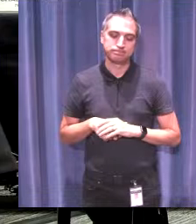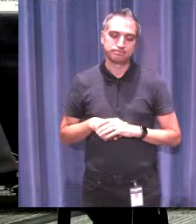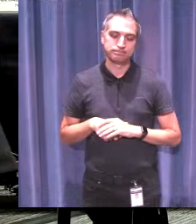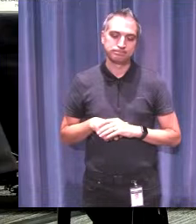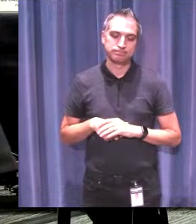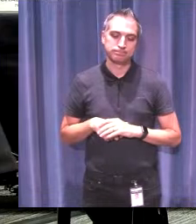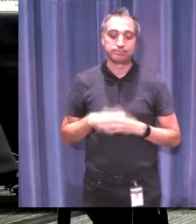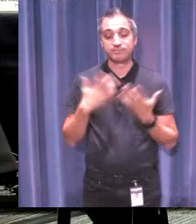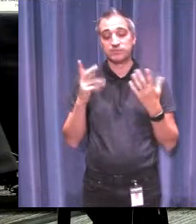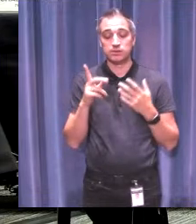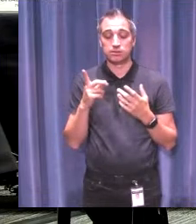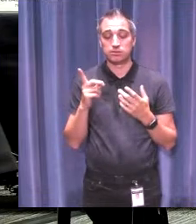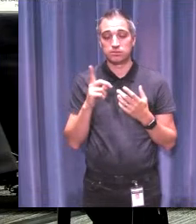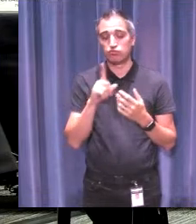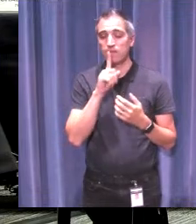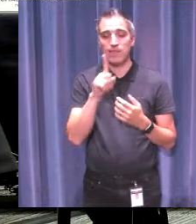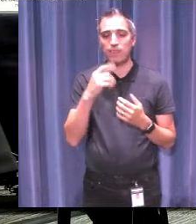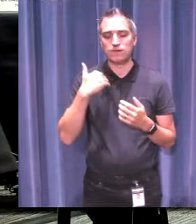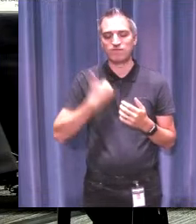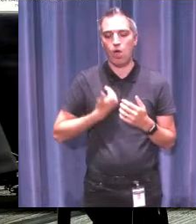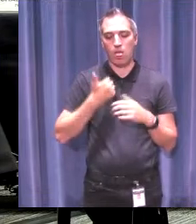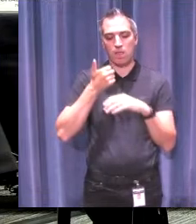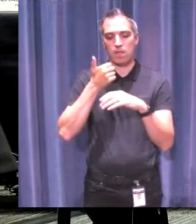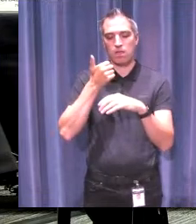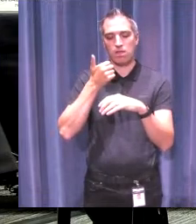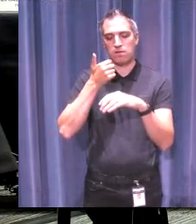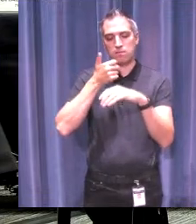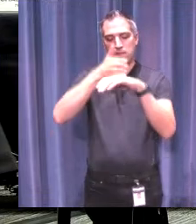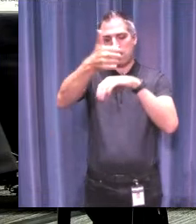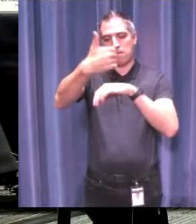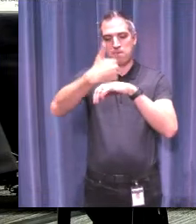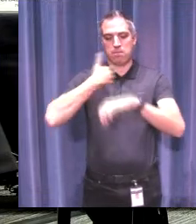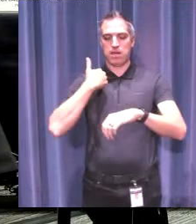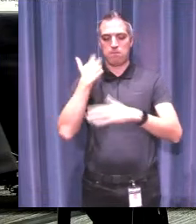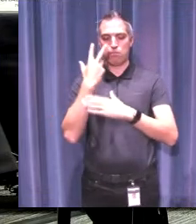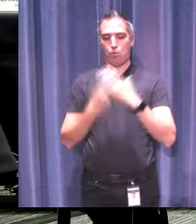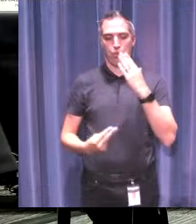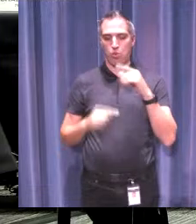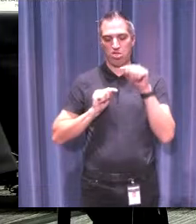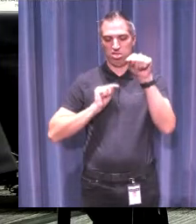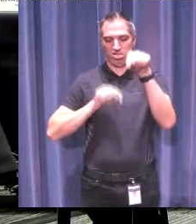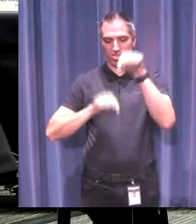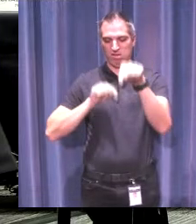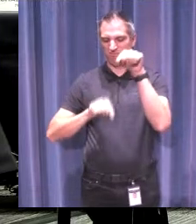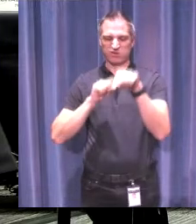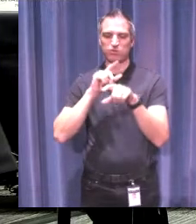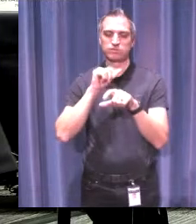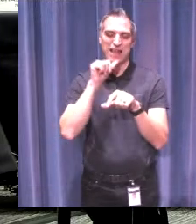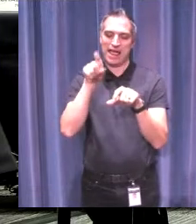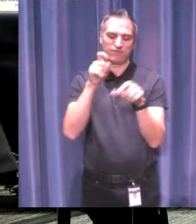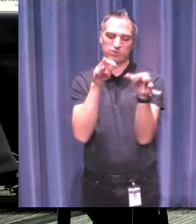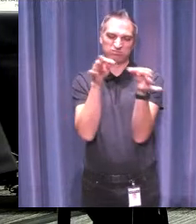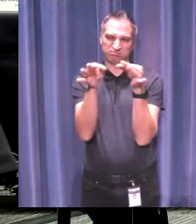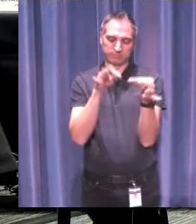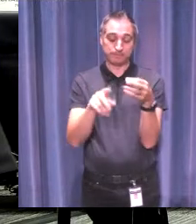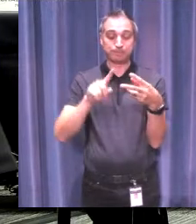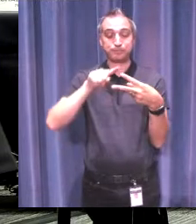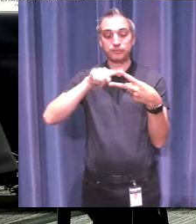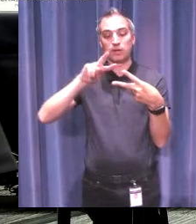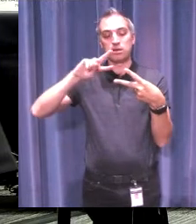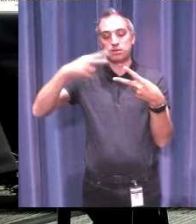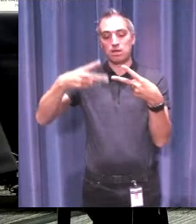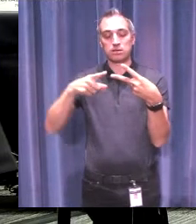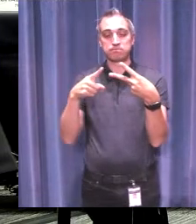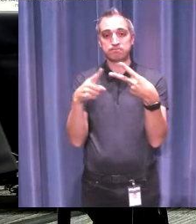this is like most things, there's fault on both sides. There's no point in trying to get into that. The second thing